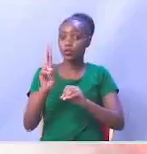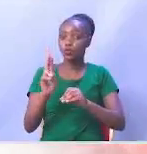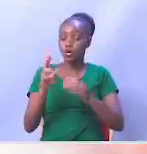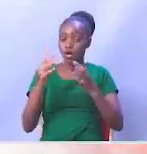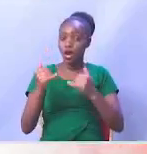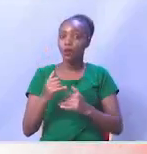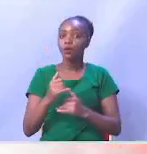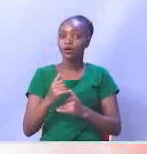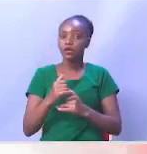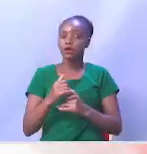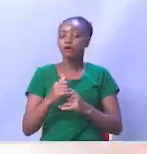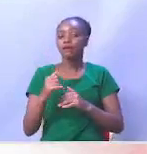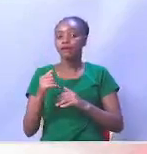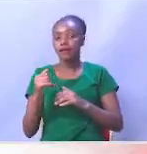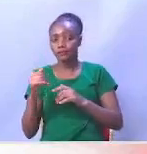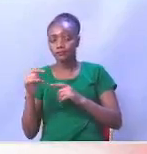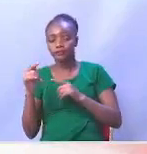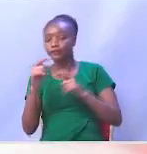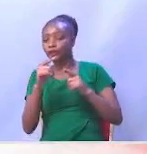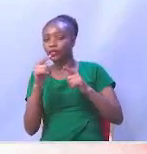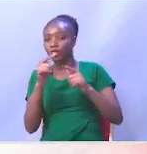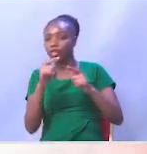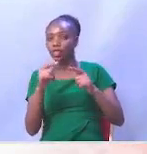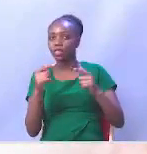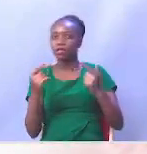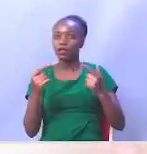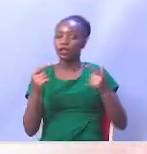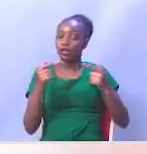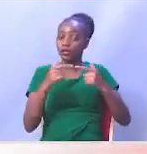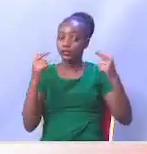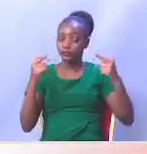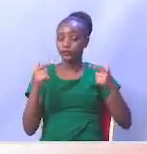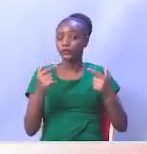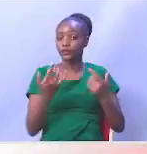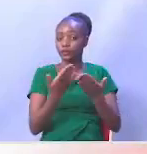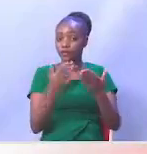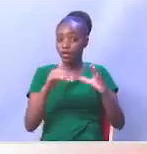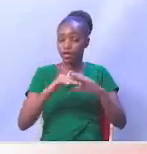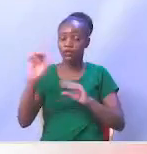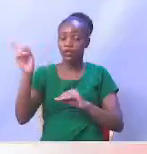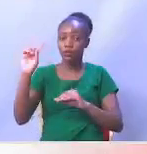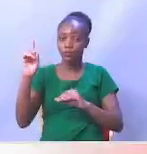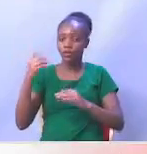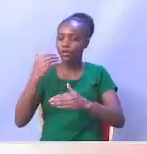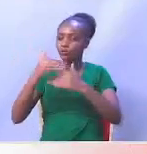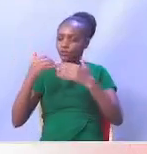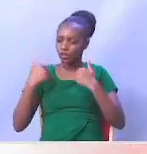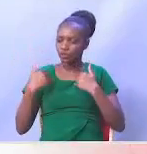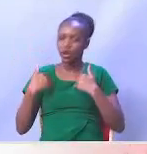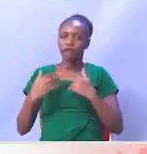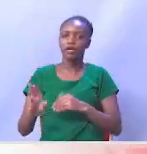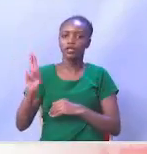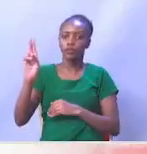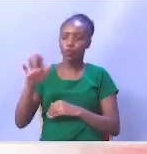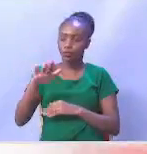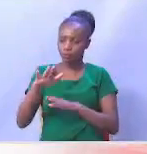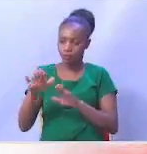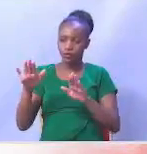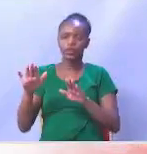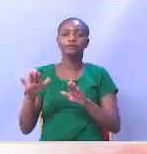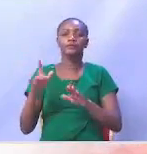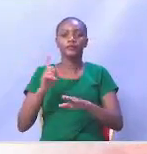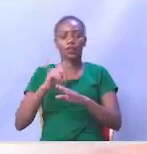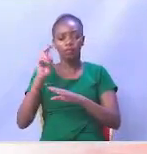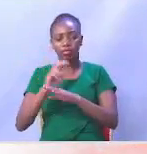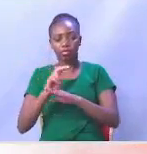has told off critics of the ongoing renovations at Uhuru Park grounds here in Nairobi. Speaking during an inspection tour of various